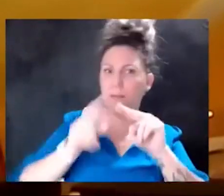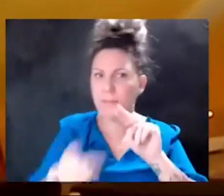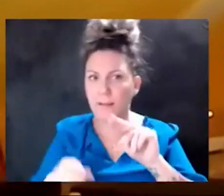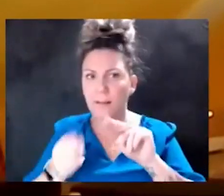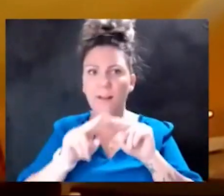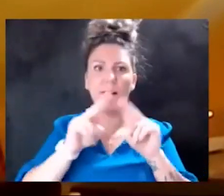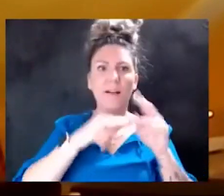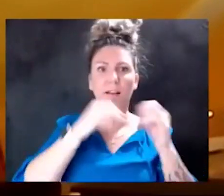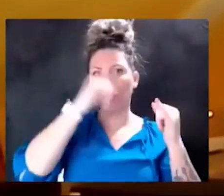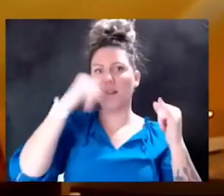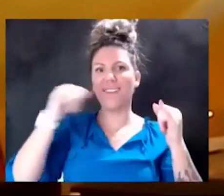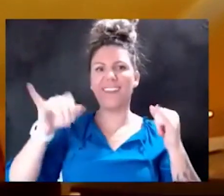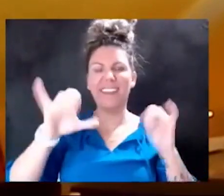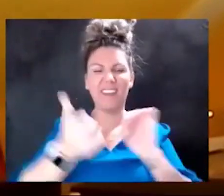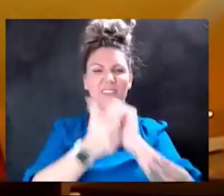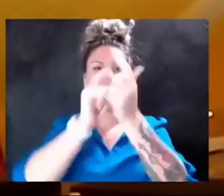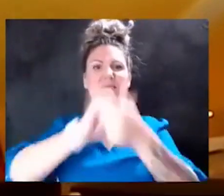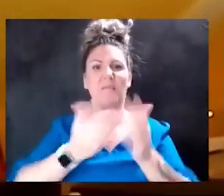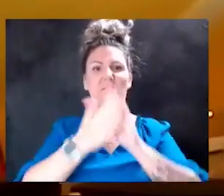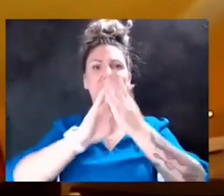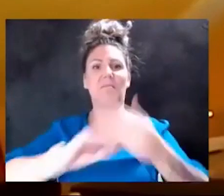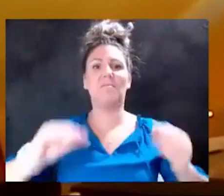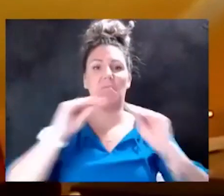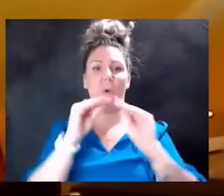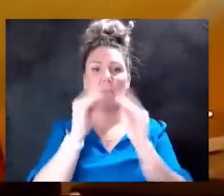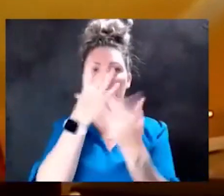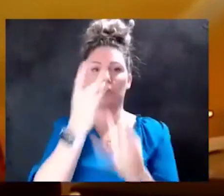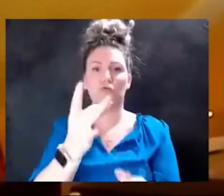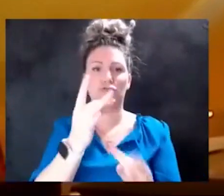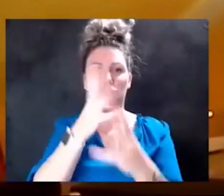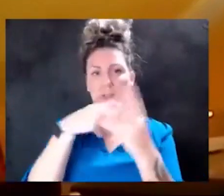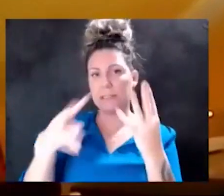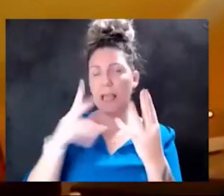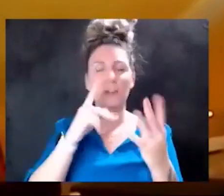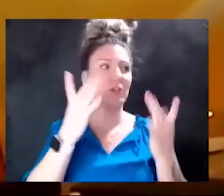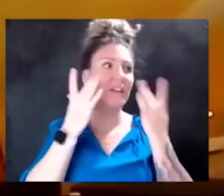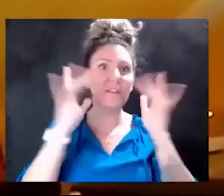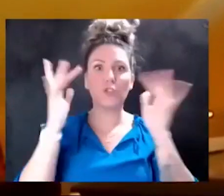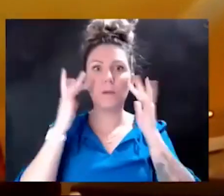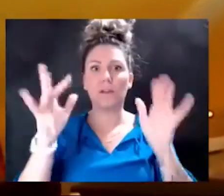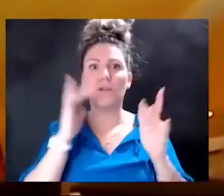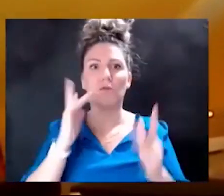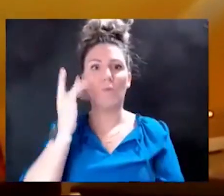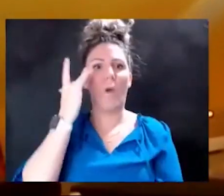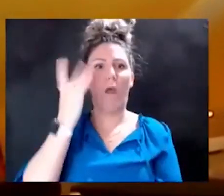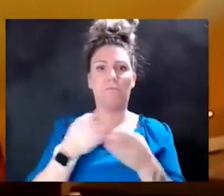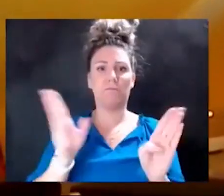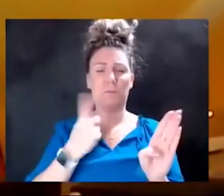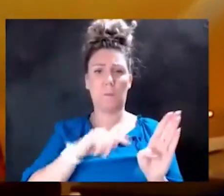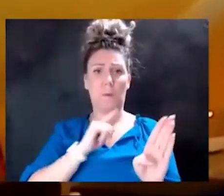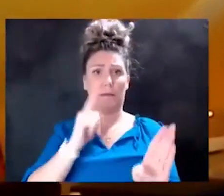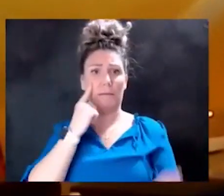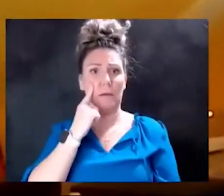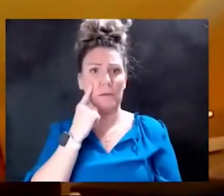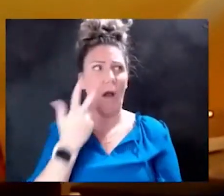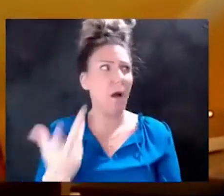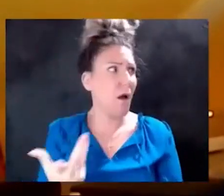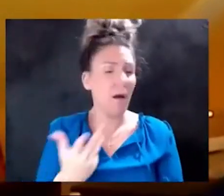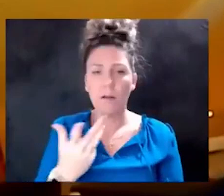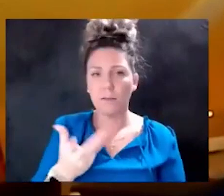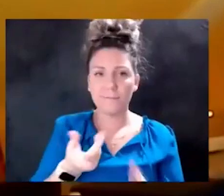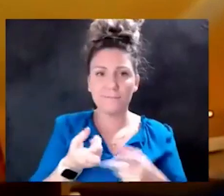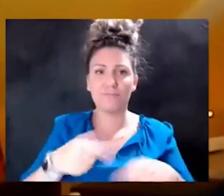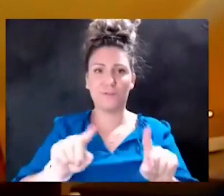that's translated into a much bigger interest in graphs and data visualization in general, because I think we witnessed over this time